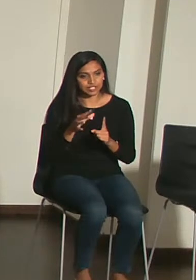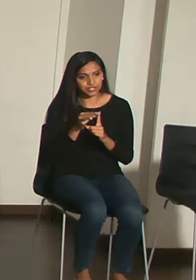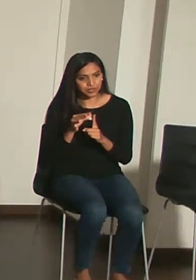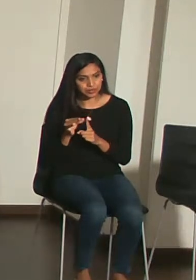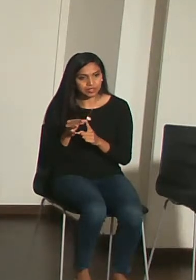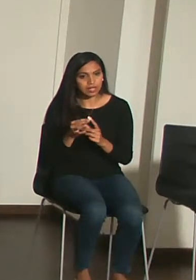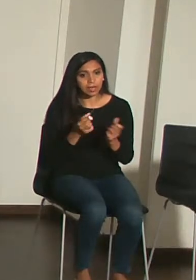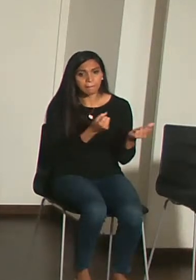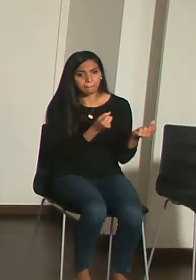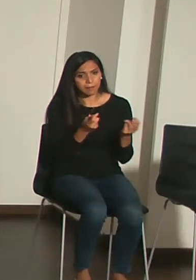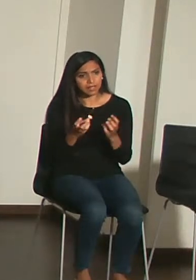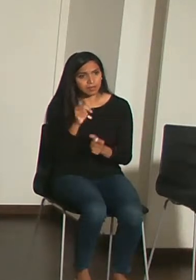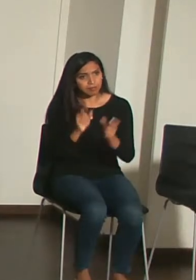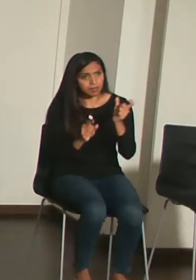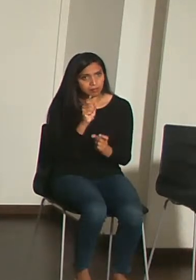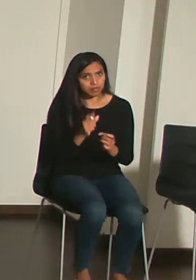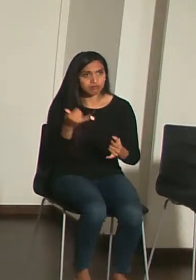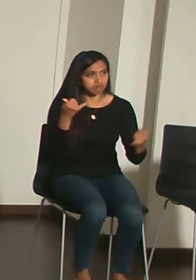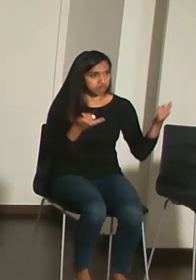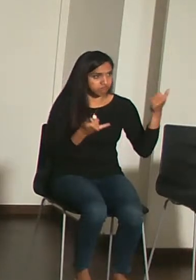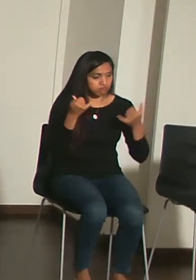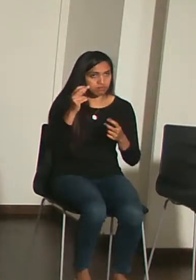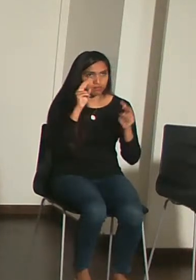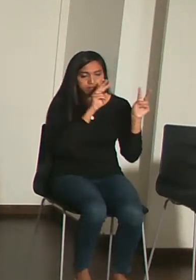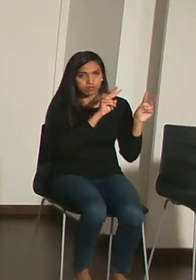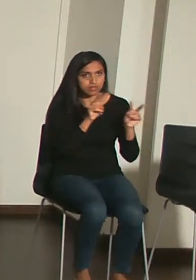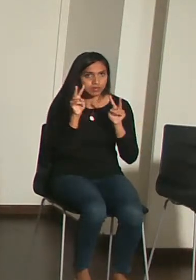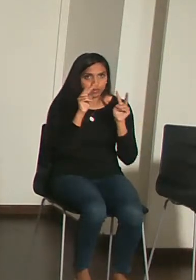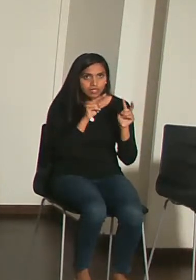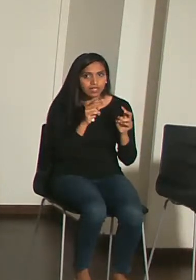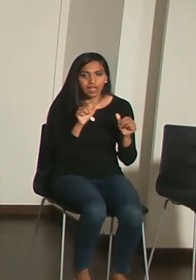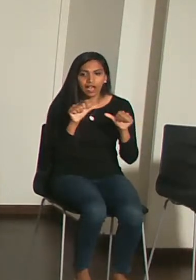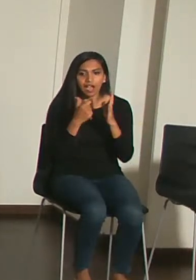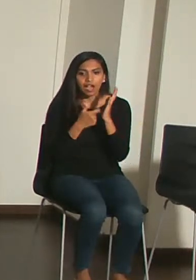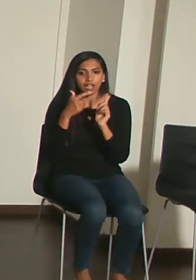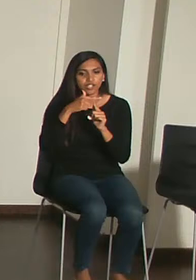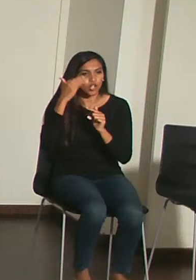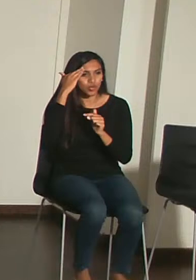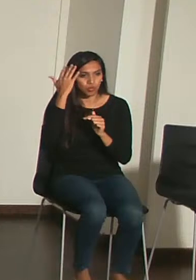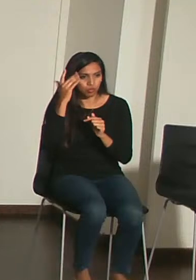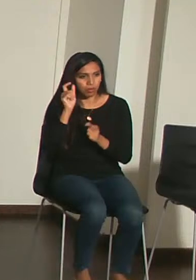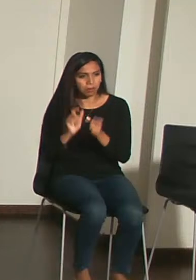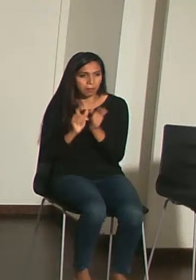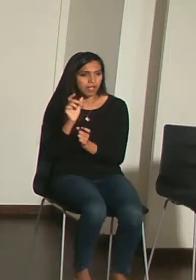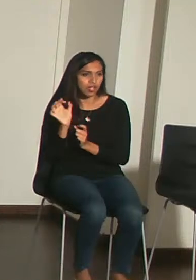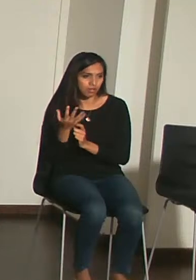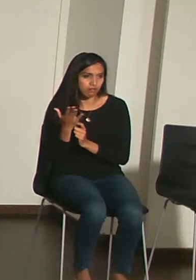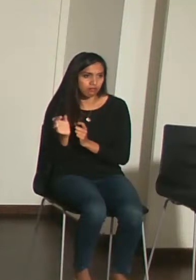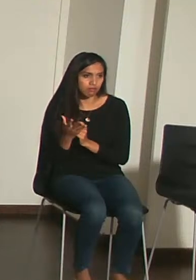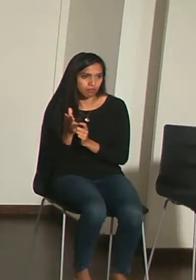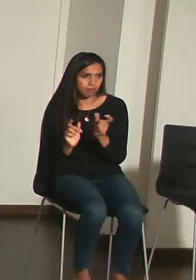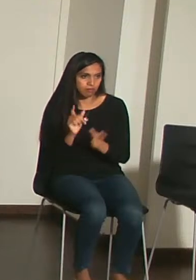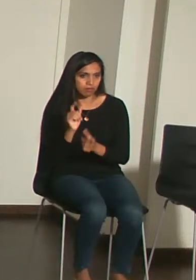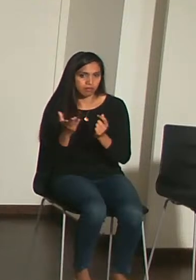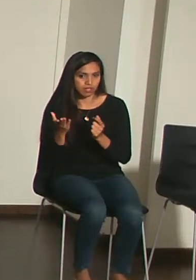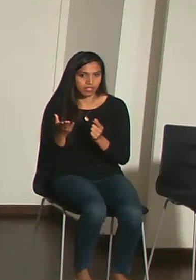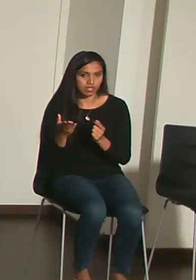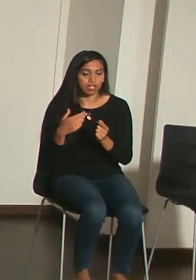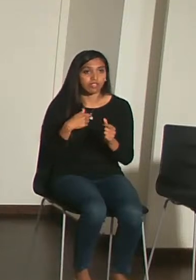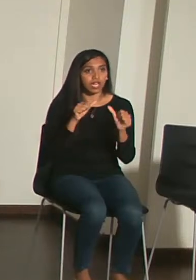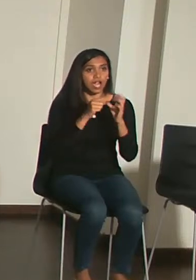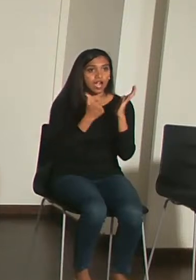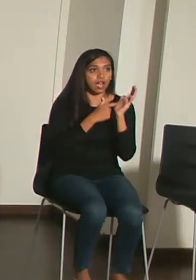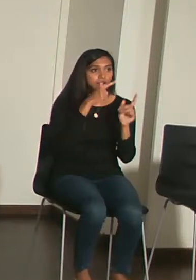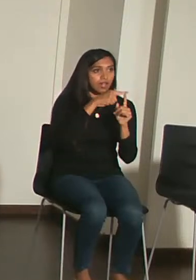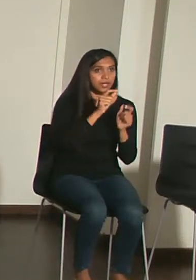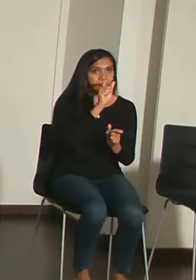them visit educators, and they're non-art people. We don't actively go and look for art